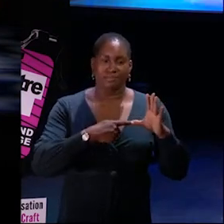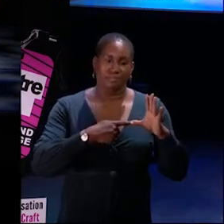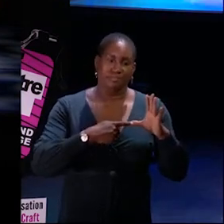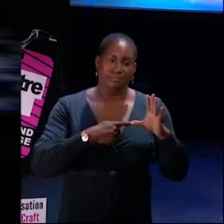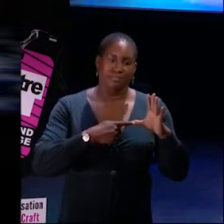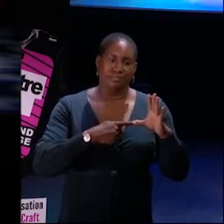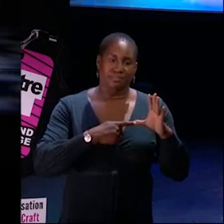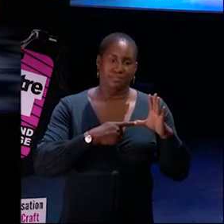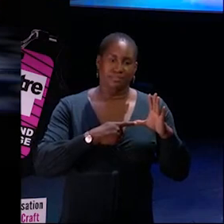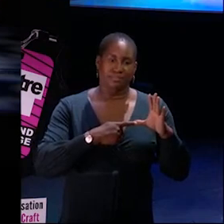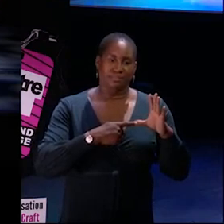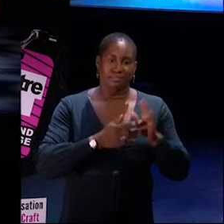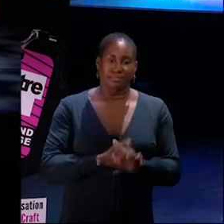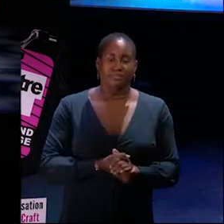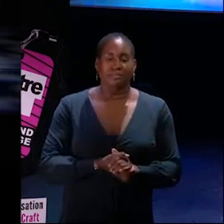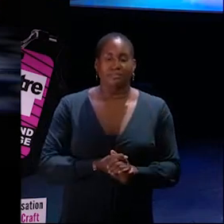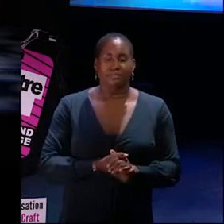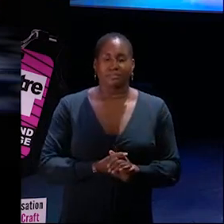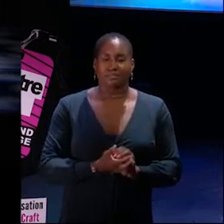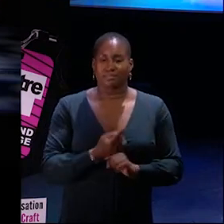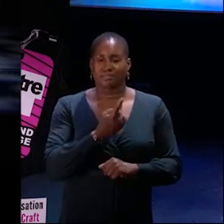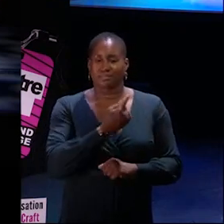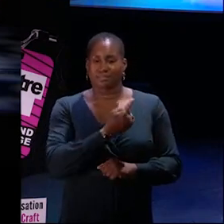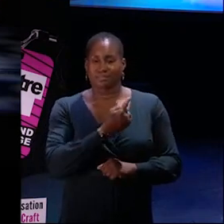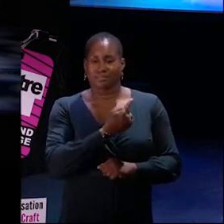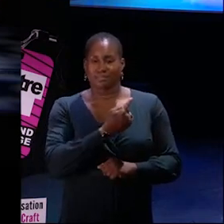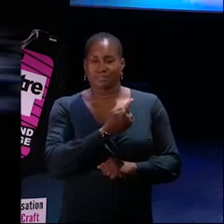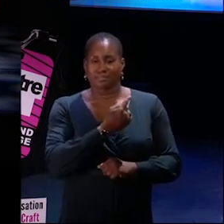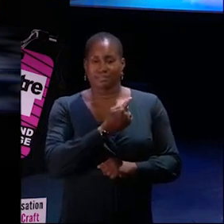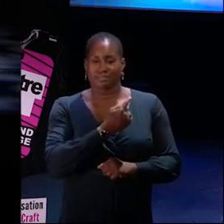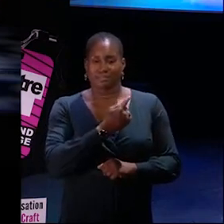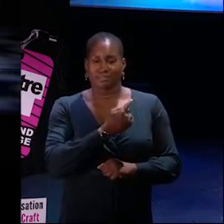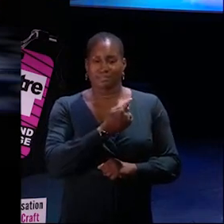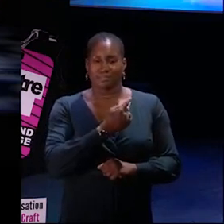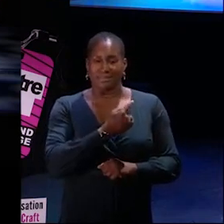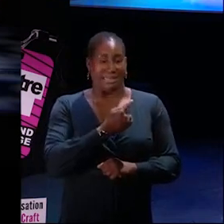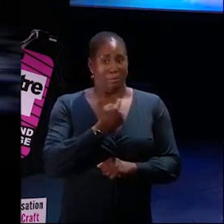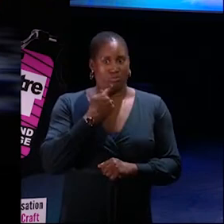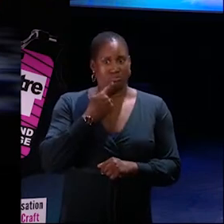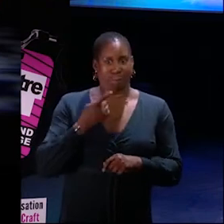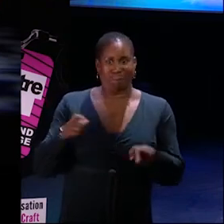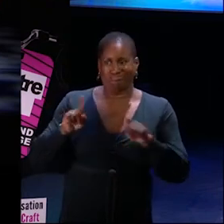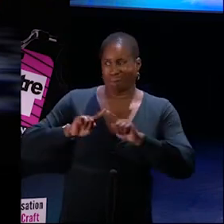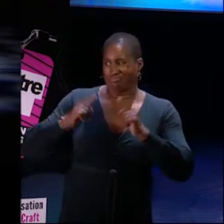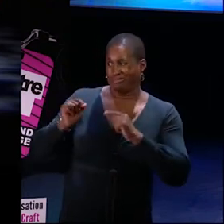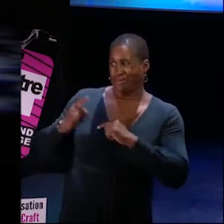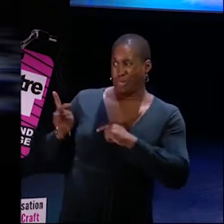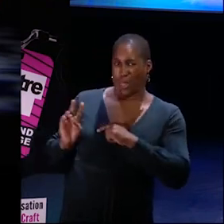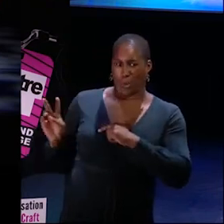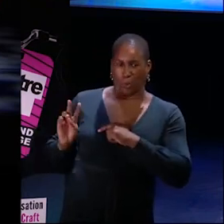Somewhere in here. Oh, jumping on. So this is, I'm just going to, I have nothing nearly so thorough as these two wonderful